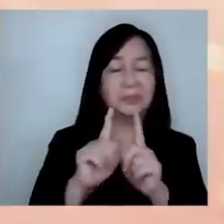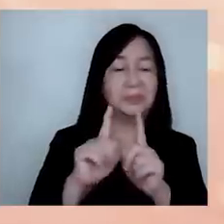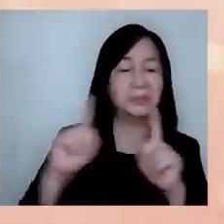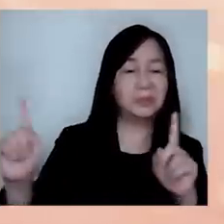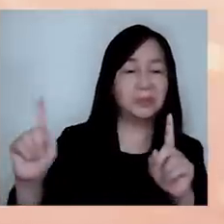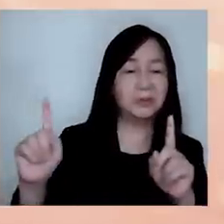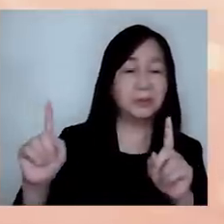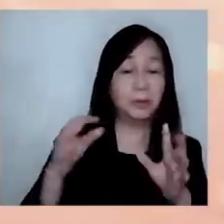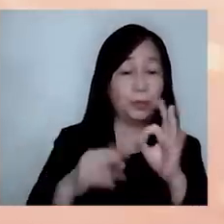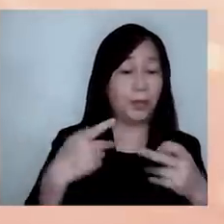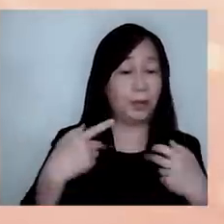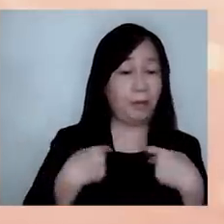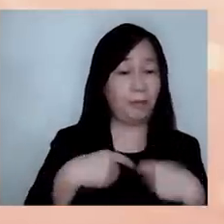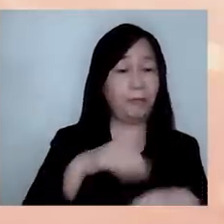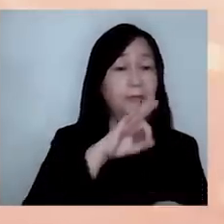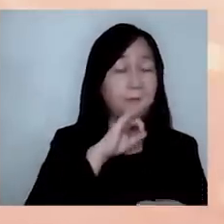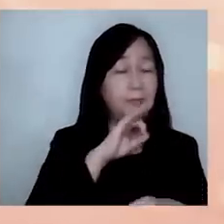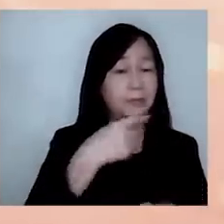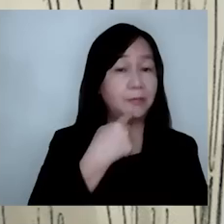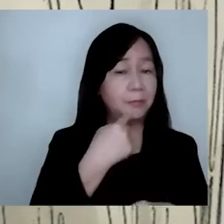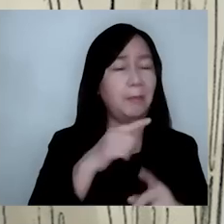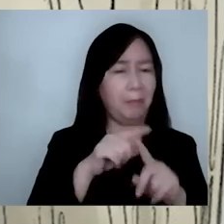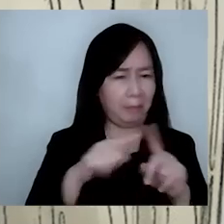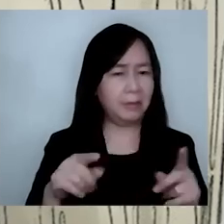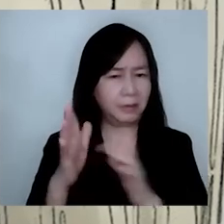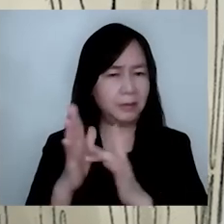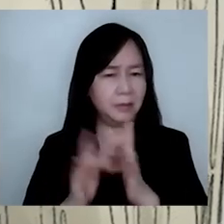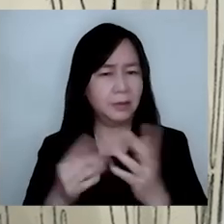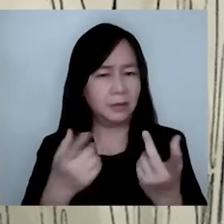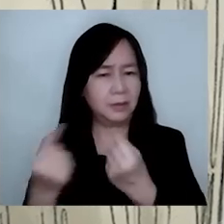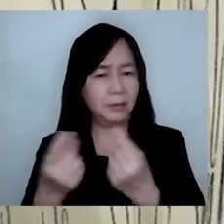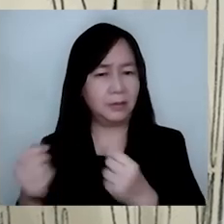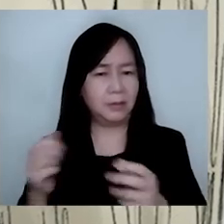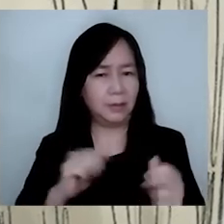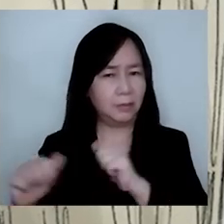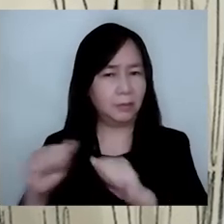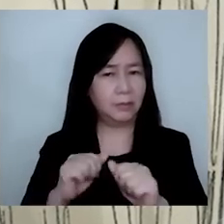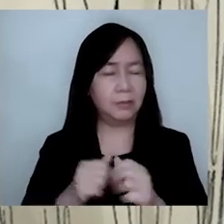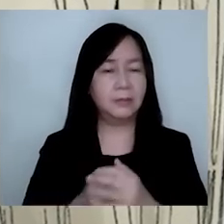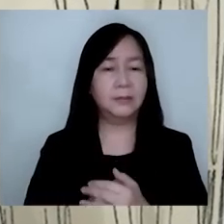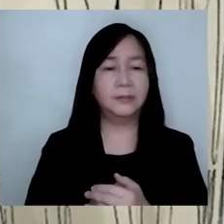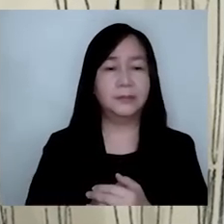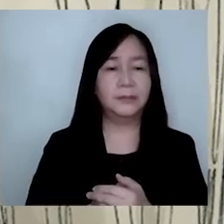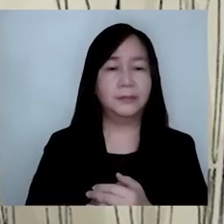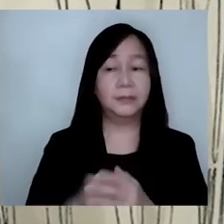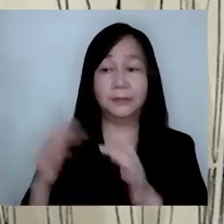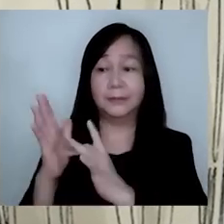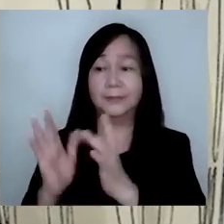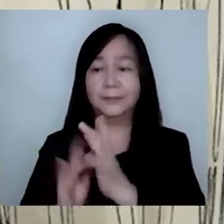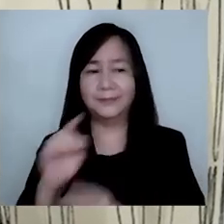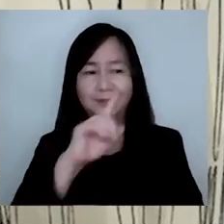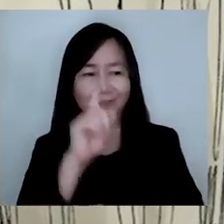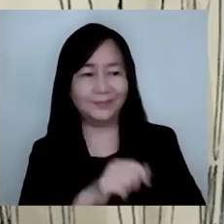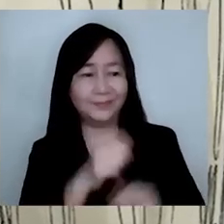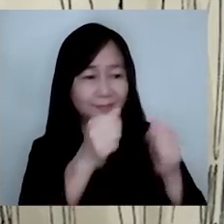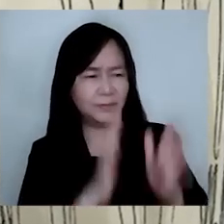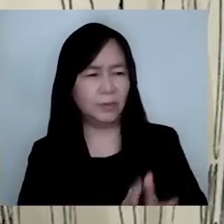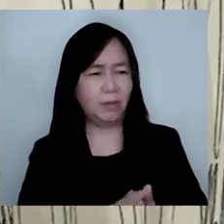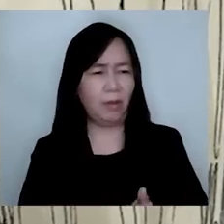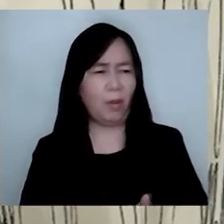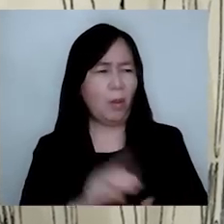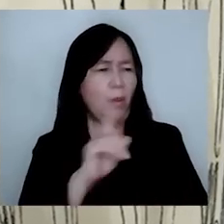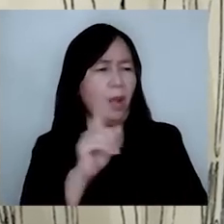frustrations but then he does something first he asked them what are you talking